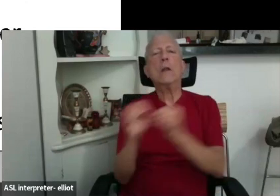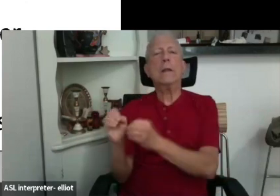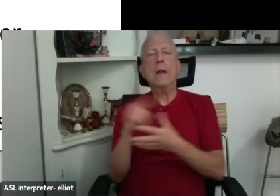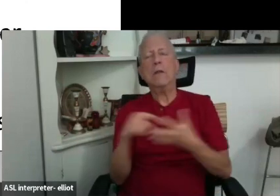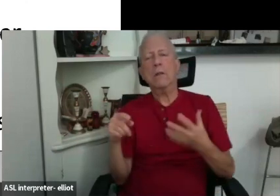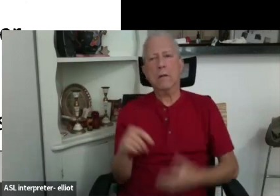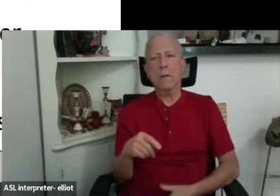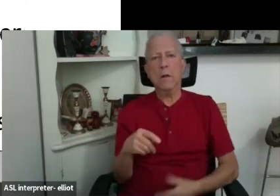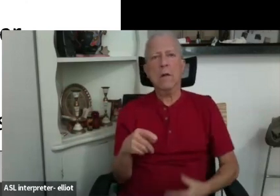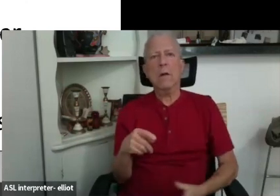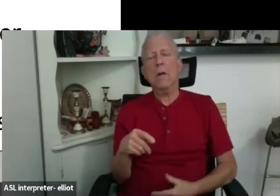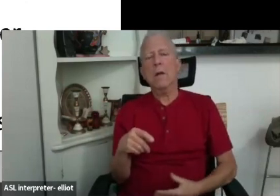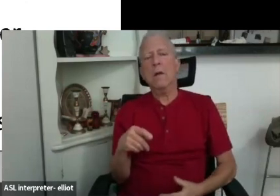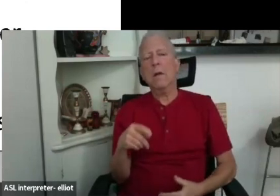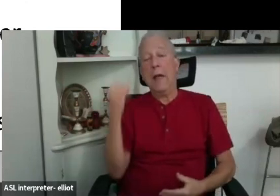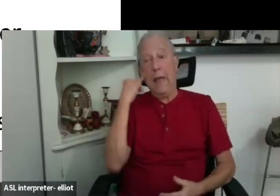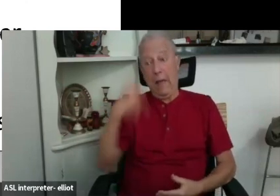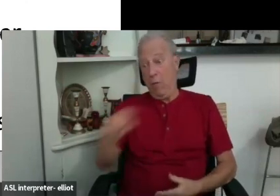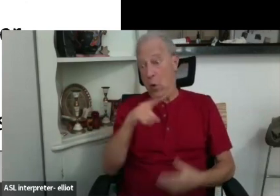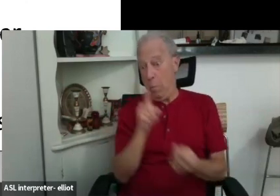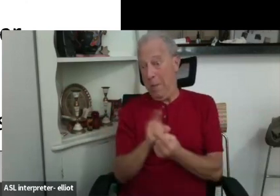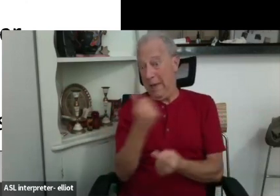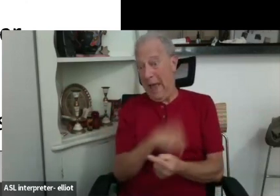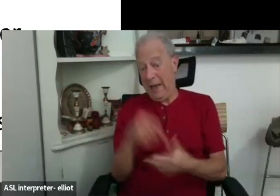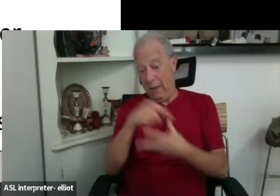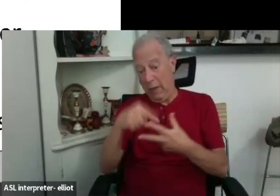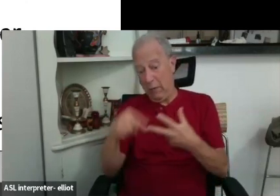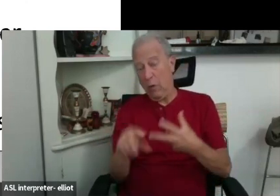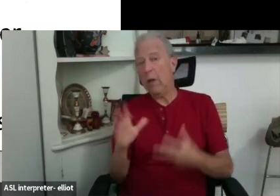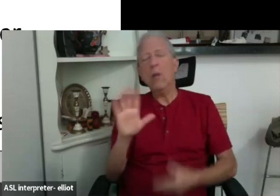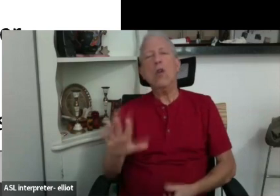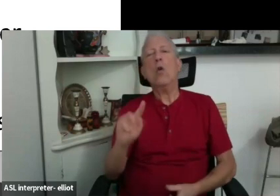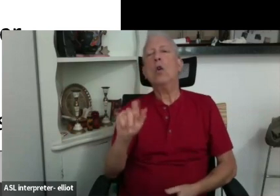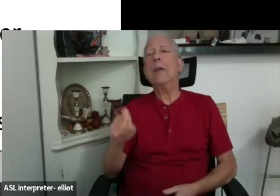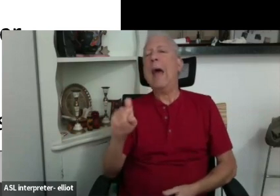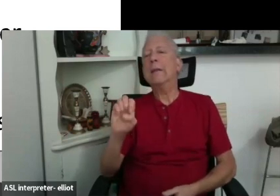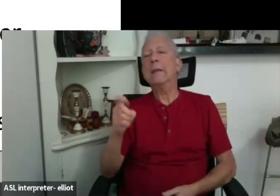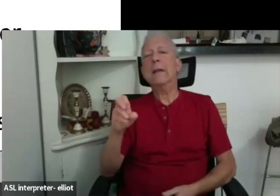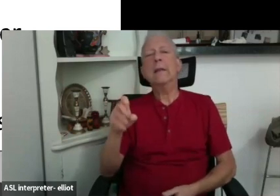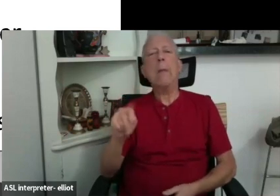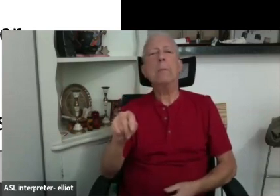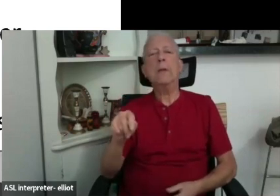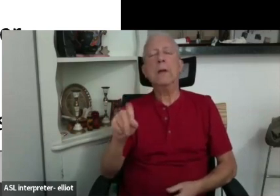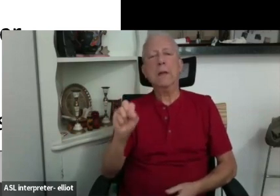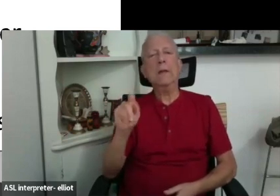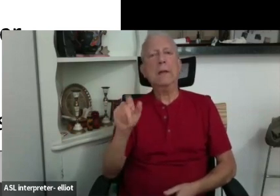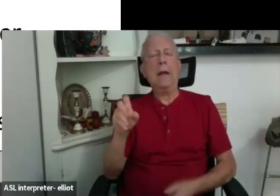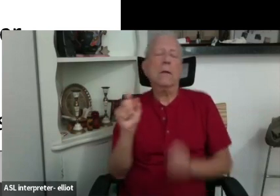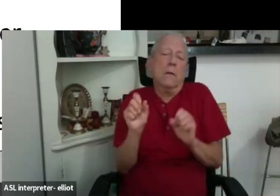as, if you meet any of these 3 categories, your tax-exempt status would be revoked.